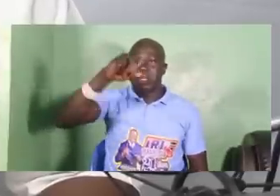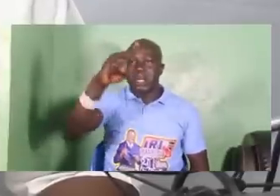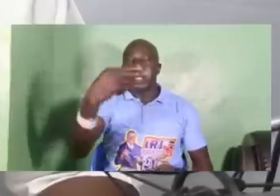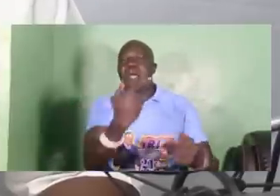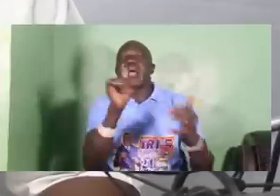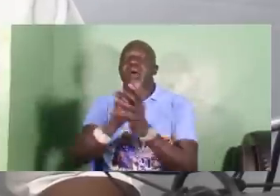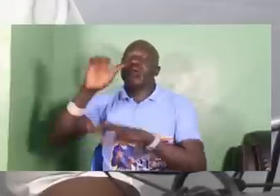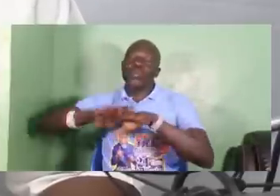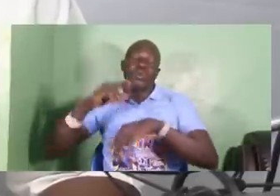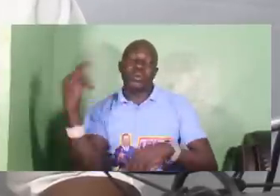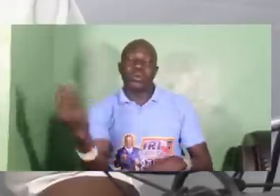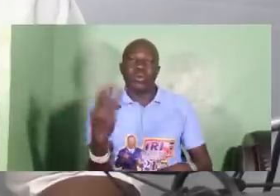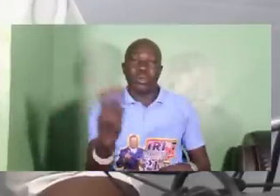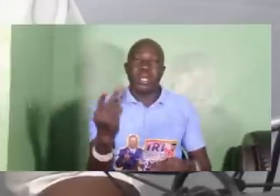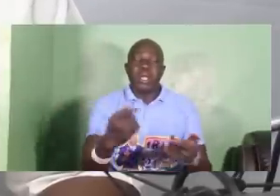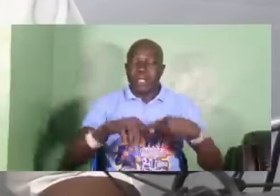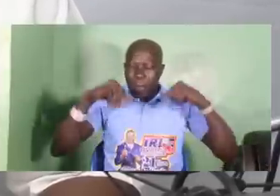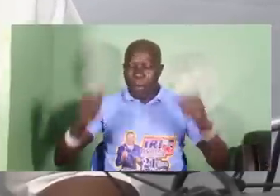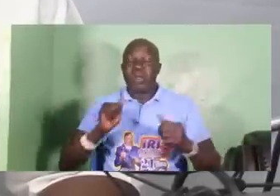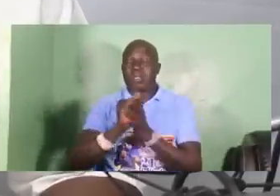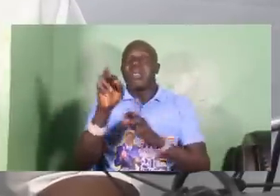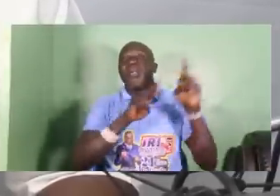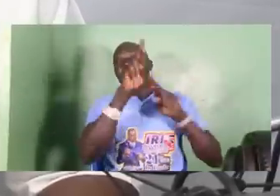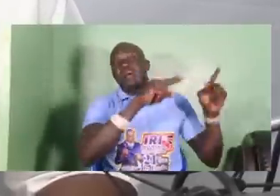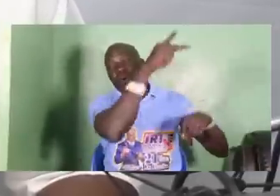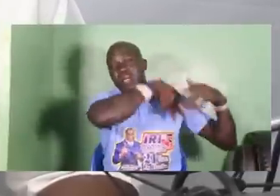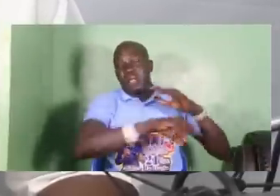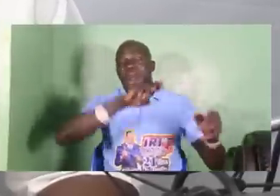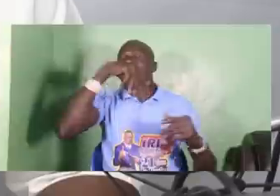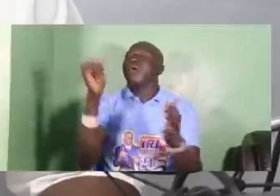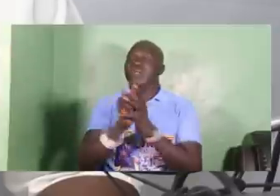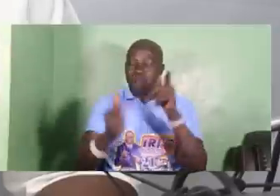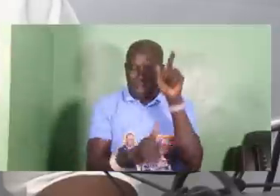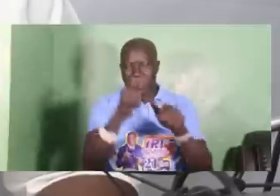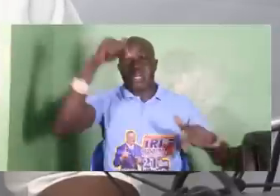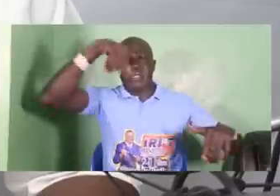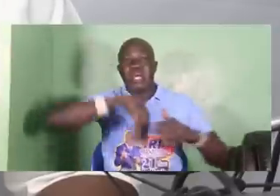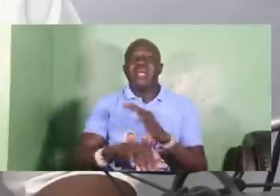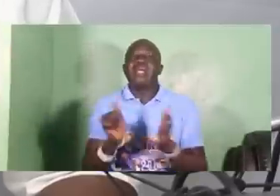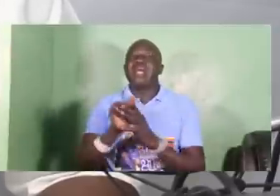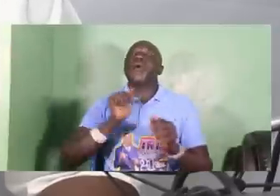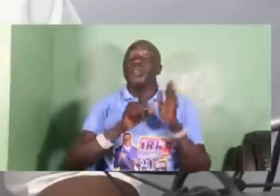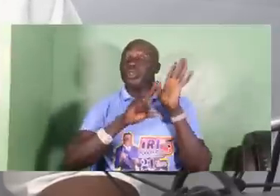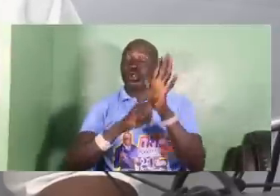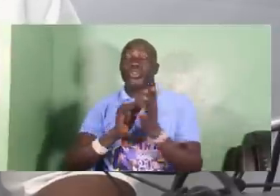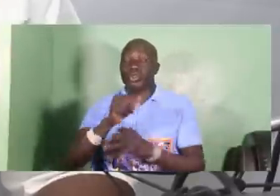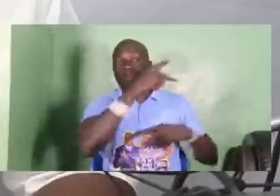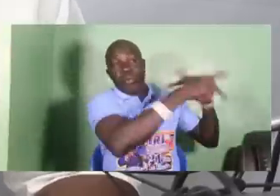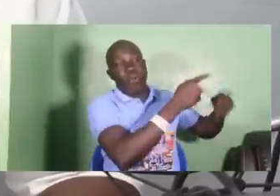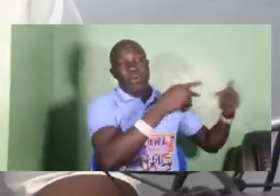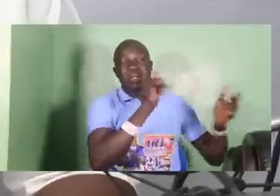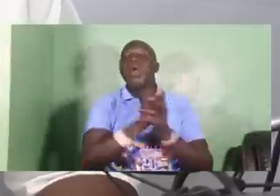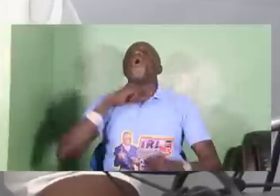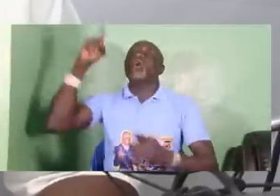powerful. Tomorrow, Wednesday. Yes, mighty program. Pastor as a king. That one is going to talk. I will show you what is called